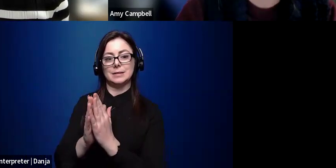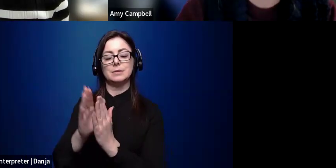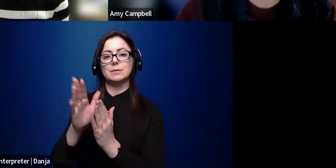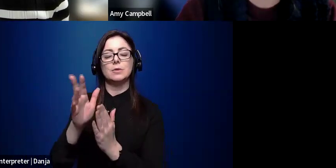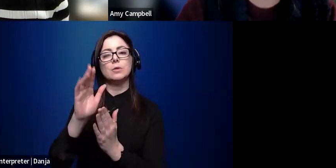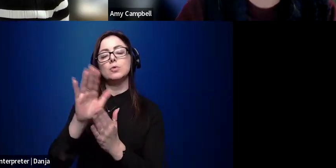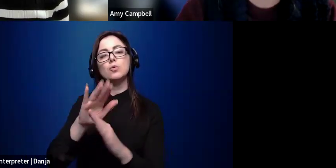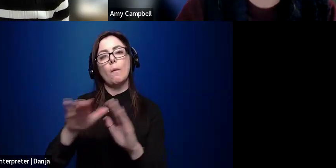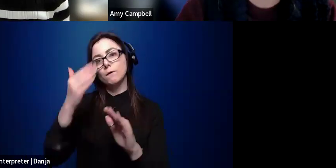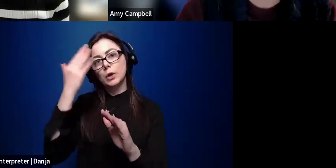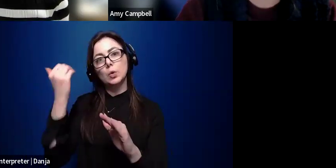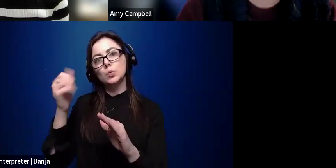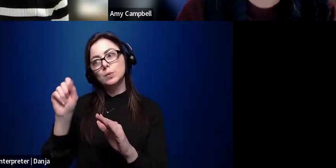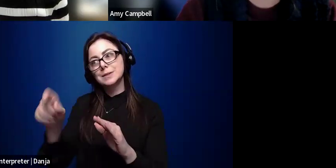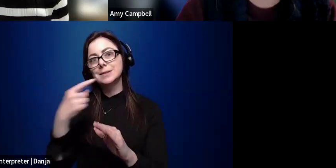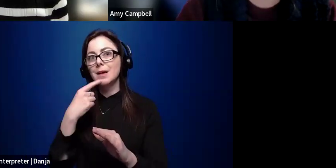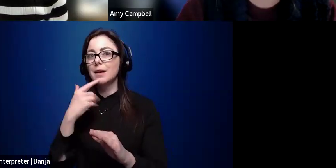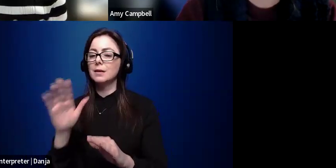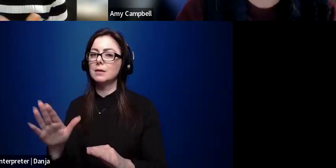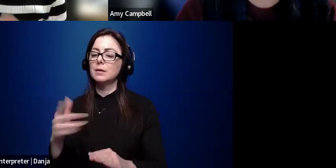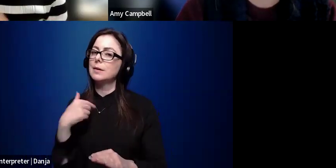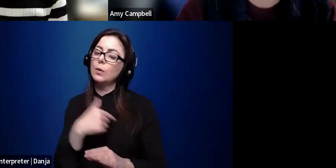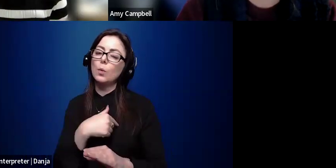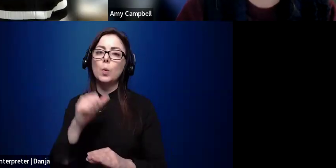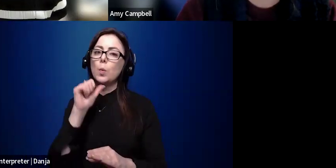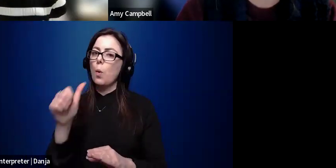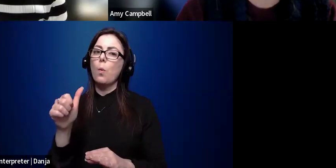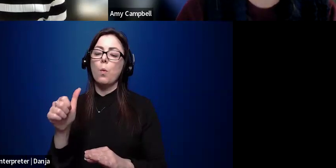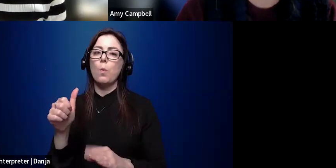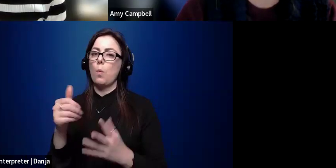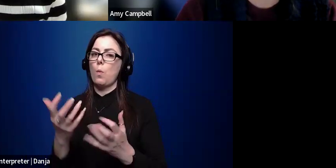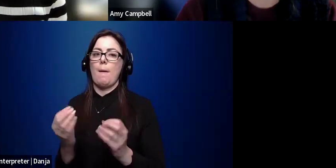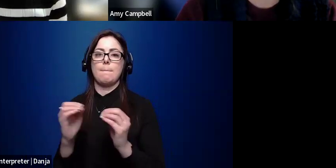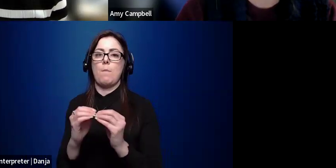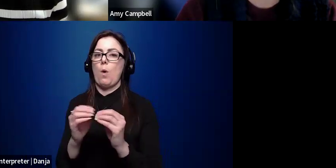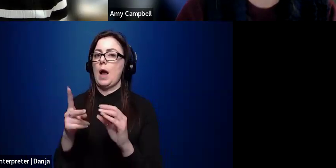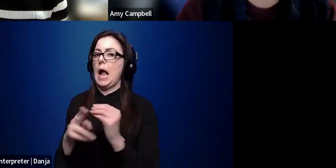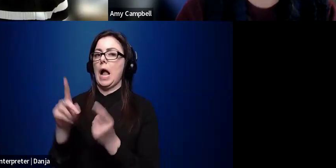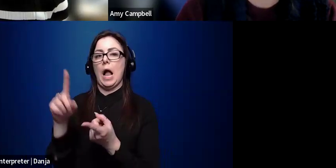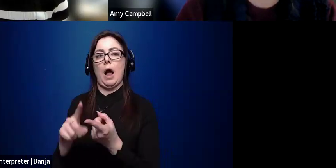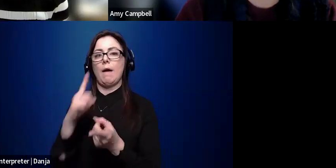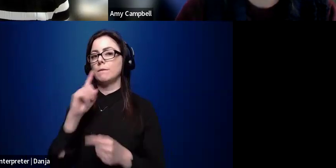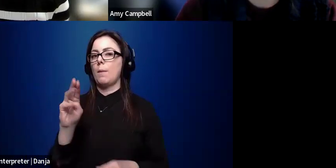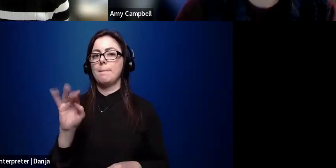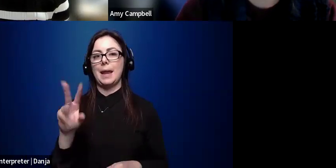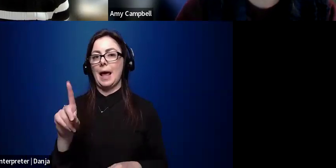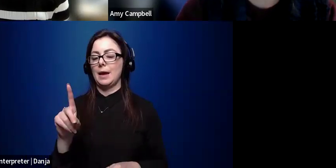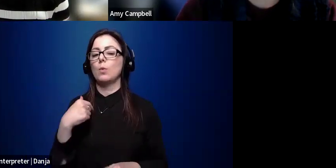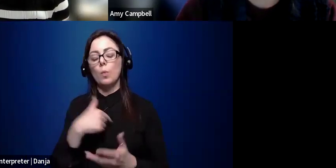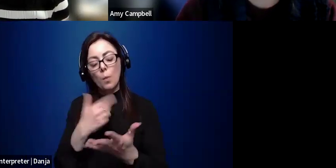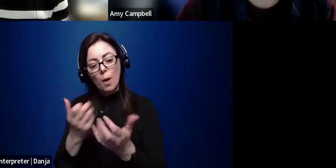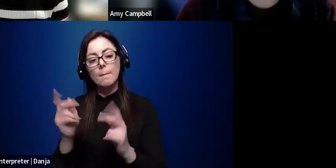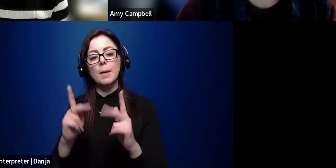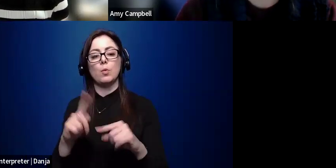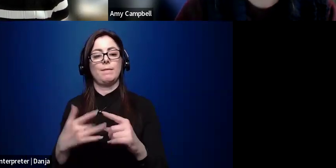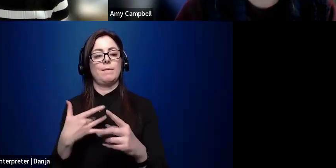don't need more cuts to Medicaid. We need people to be supported if this is the only option that they have to